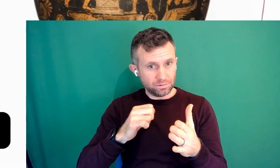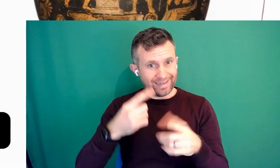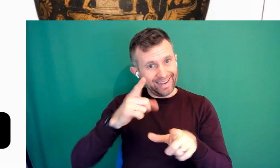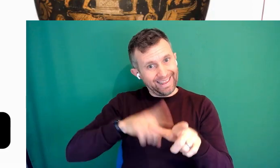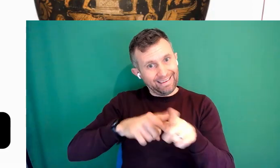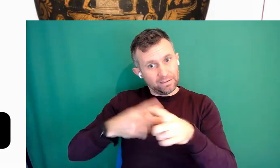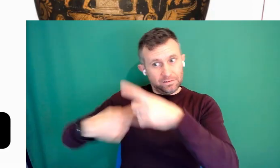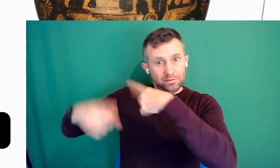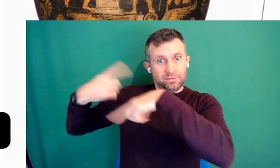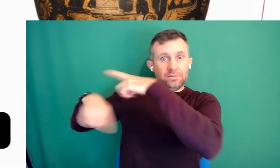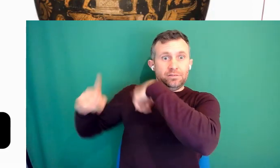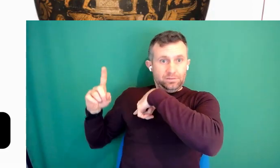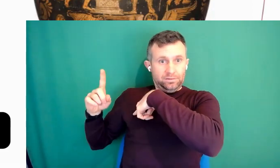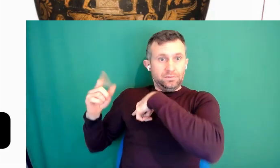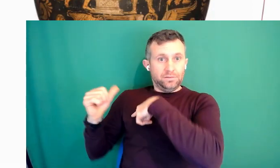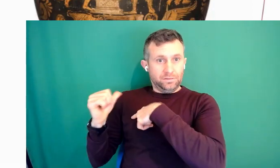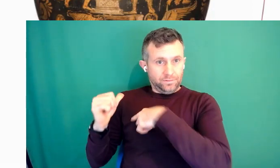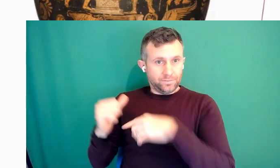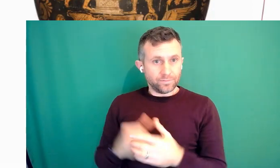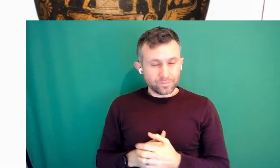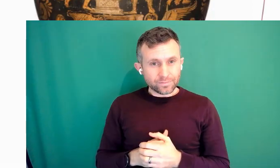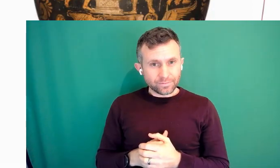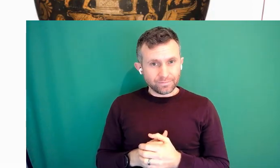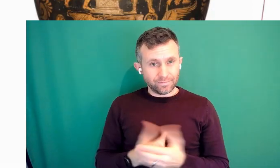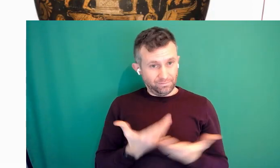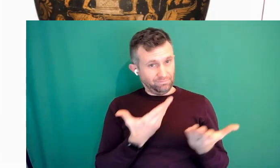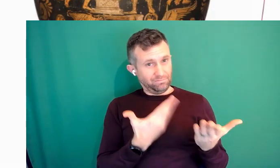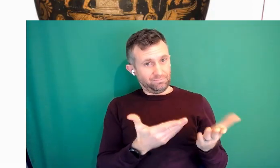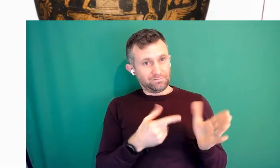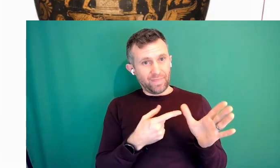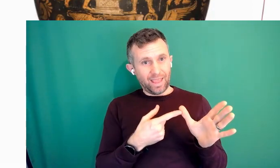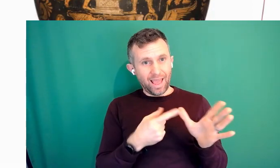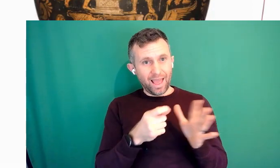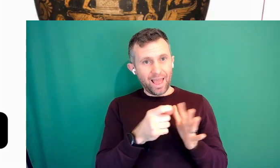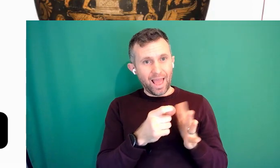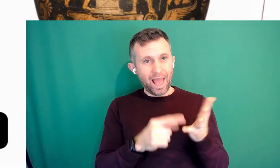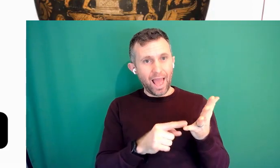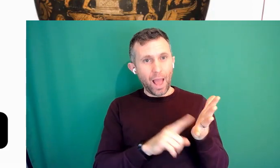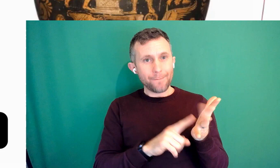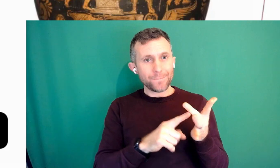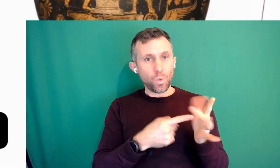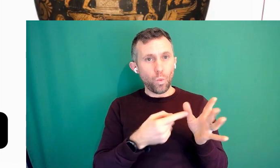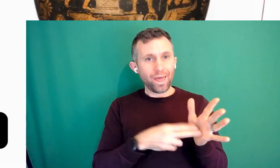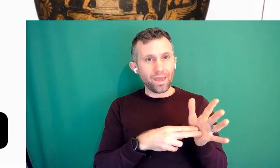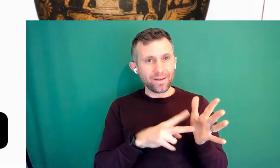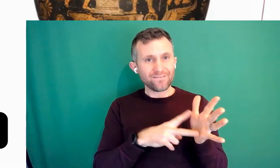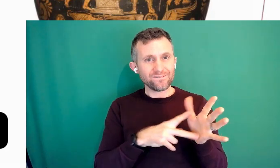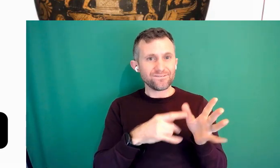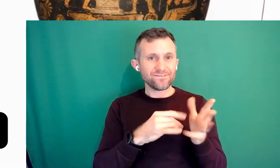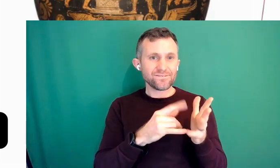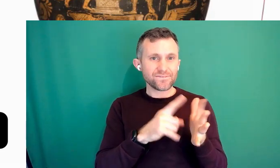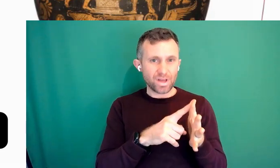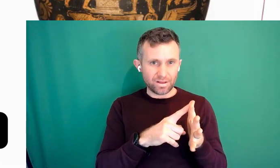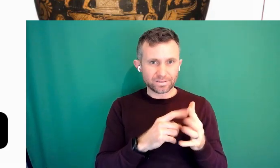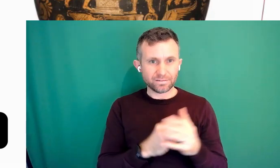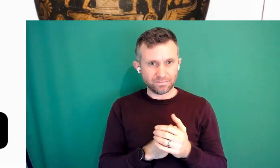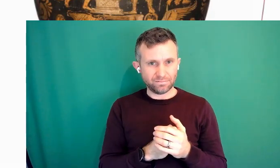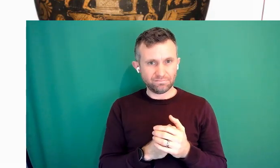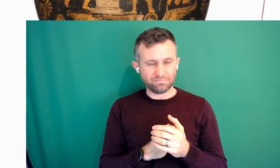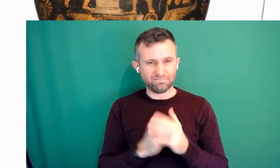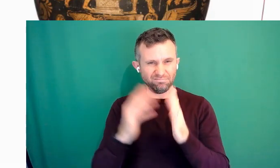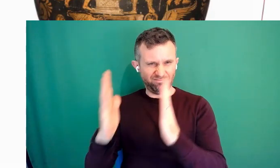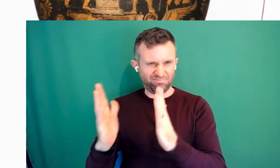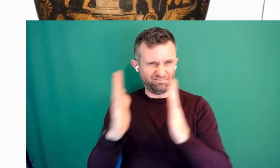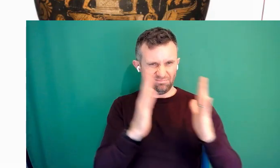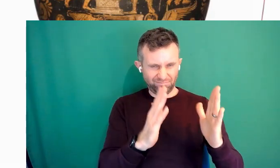the windows behind this vase with the same pattern to show how much his designs take inspiration